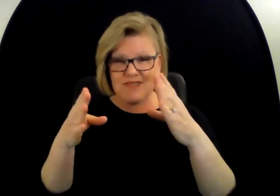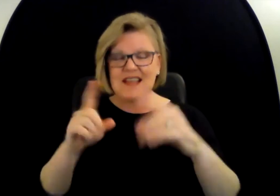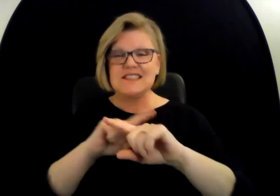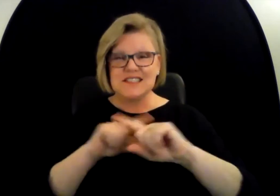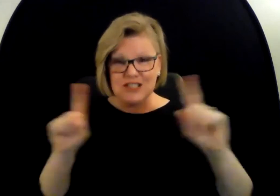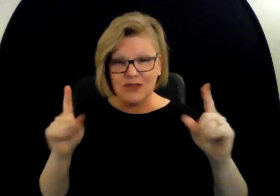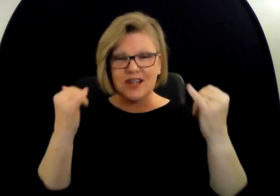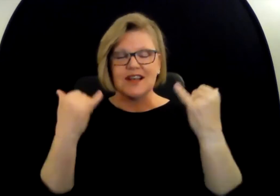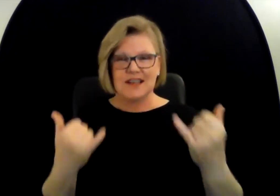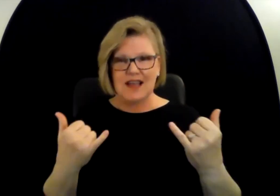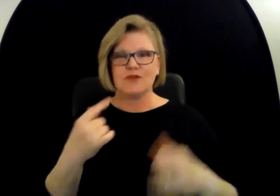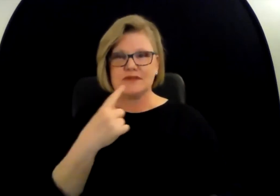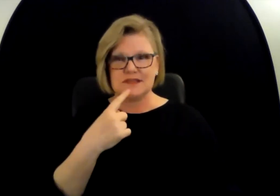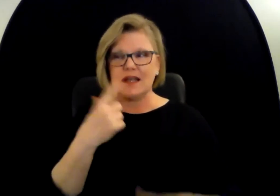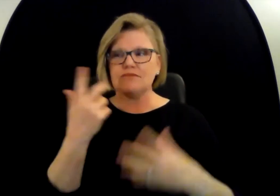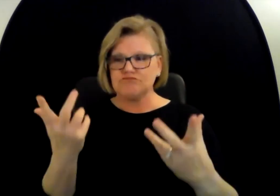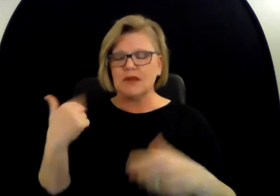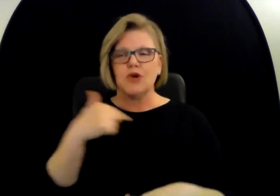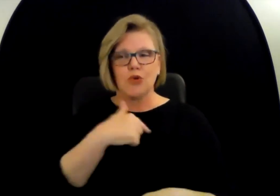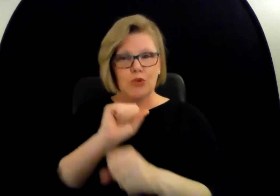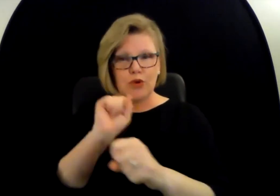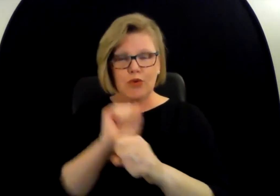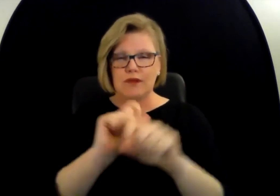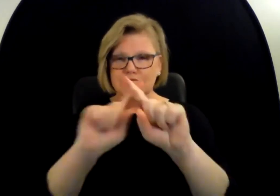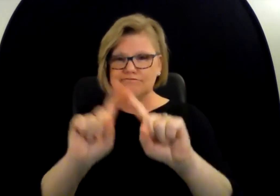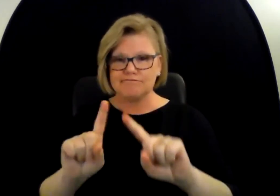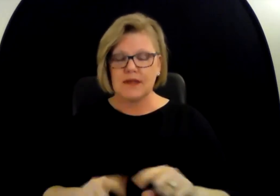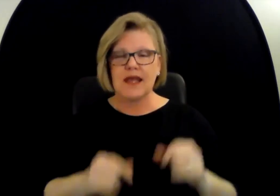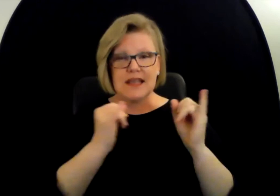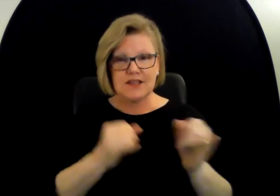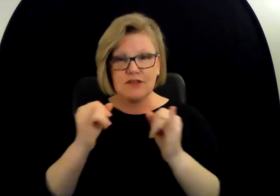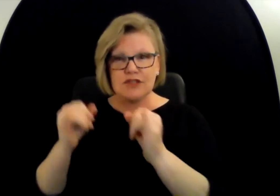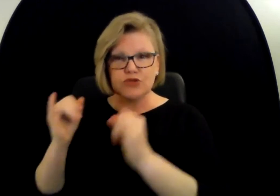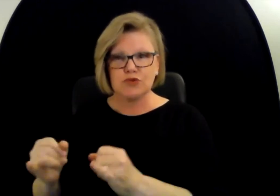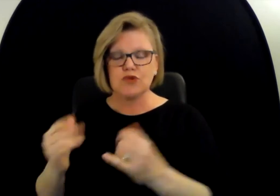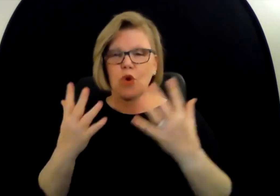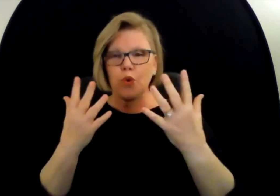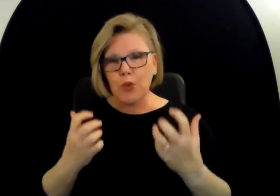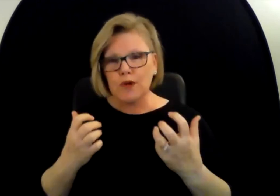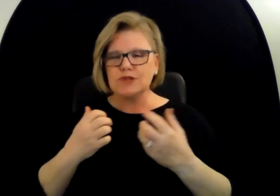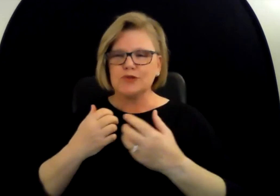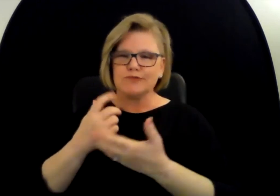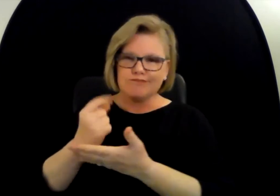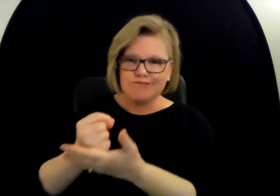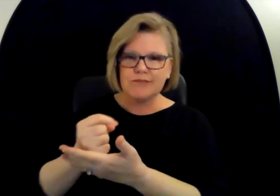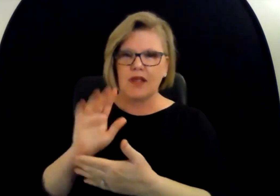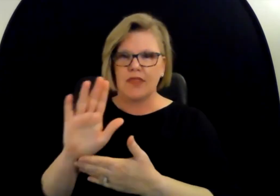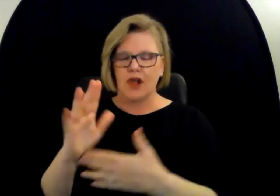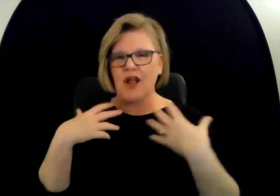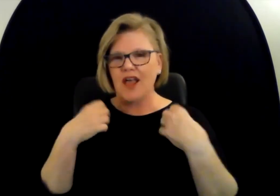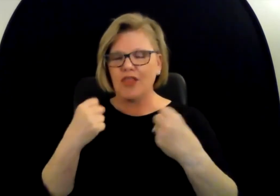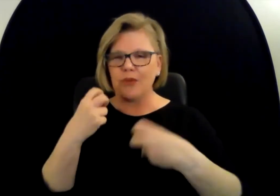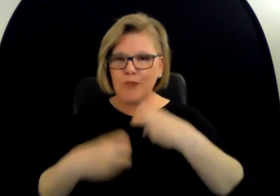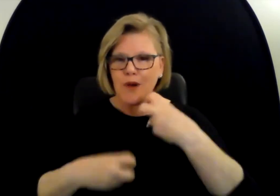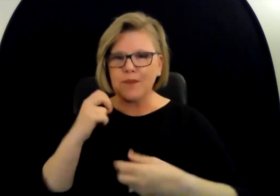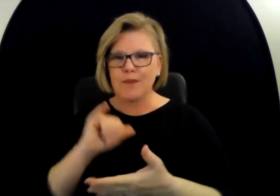approach of we're working with individuals to treat health issues that substance